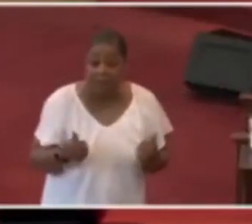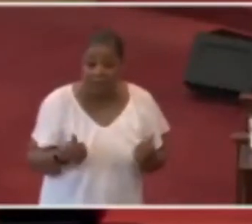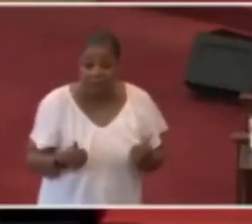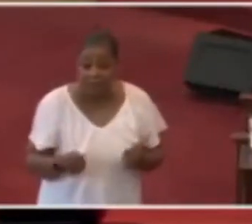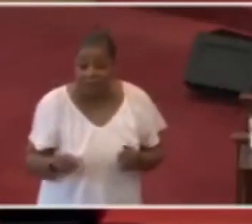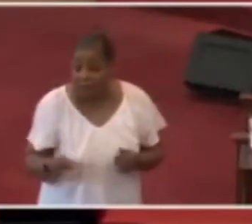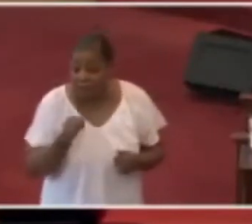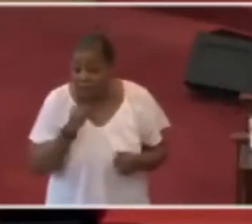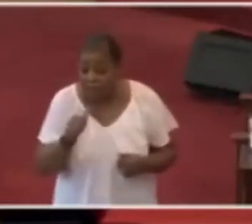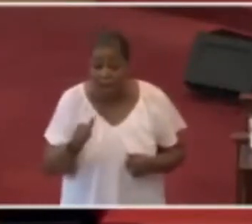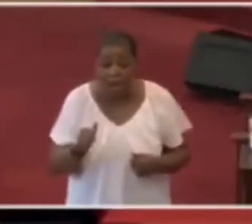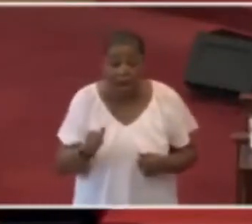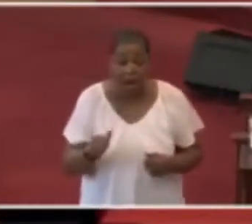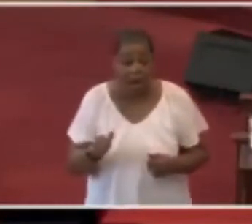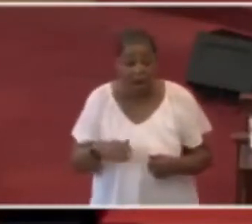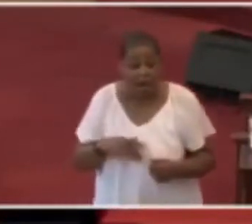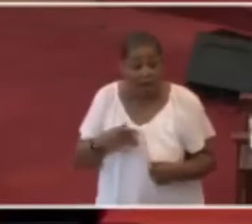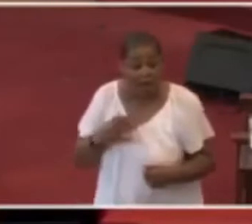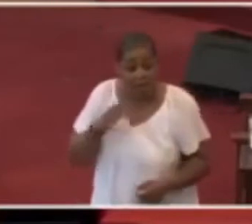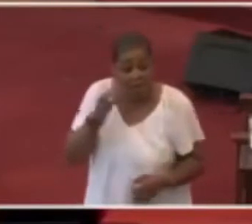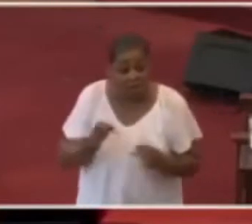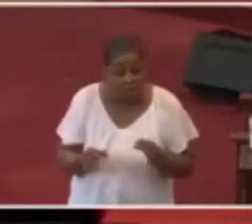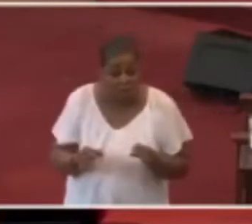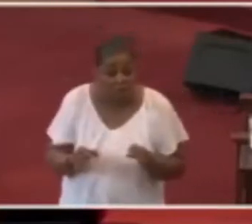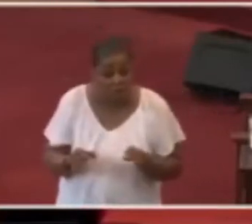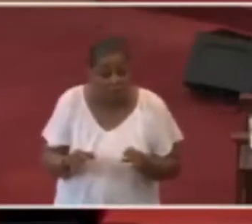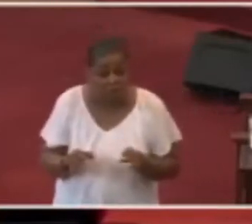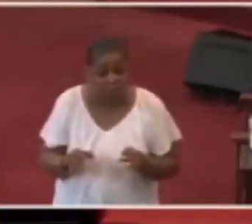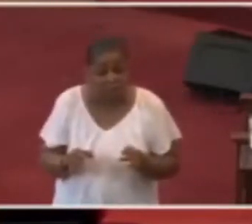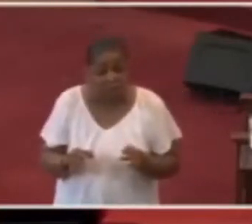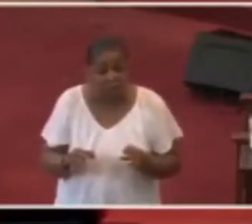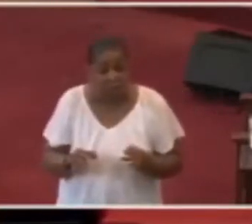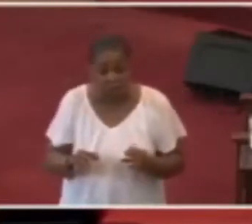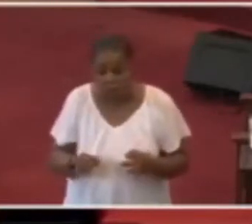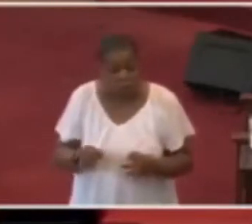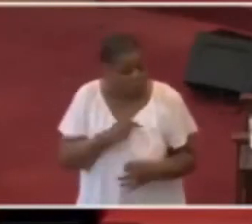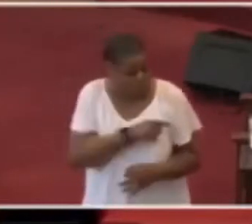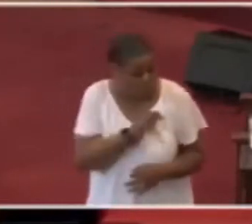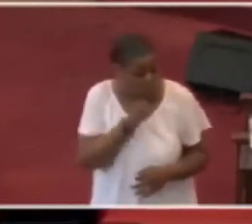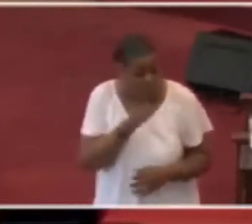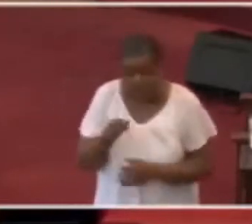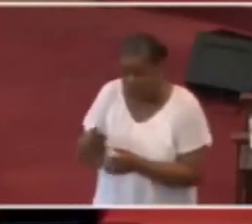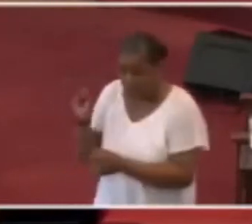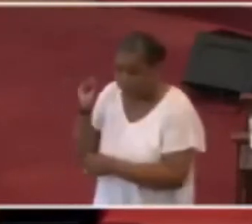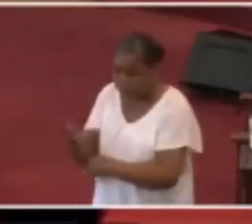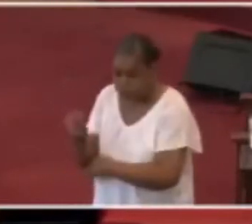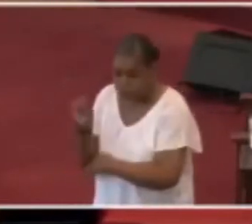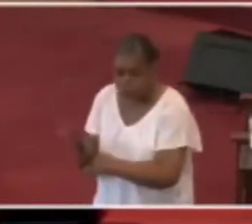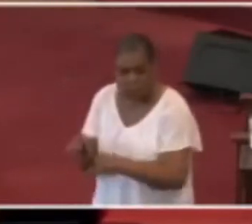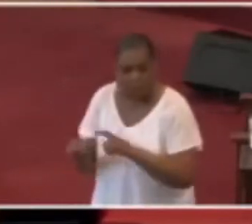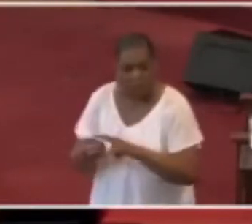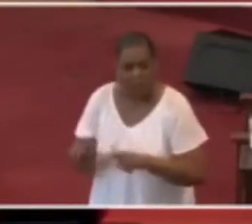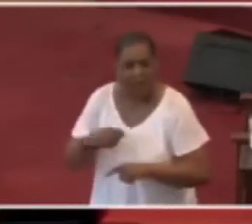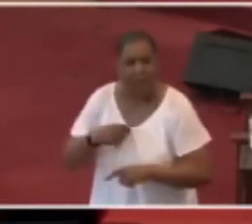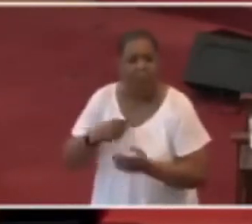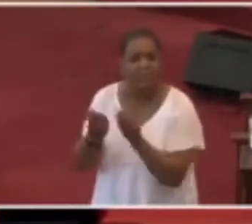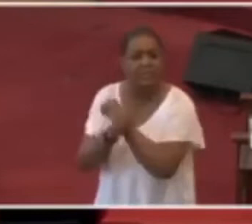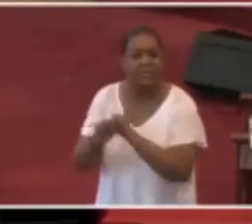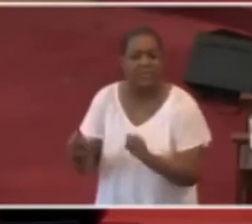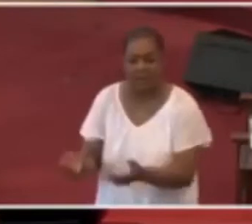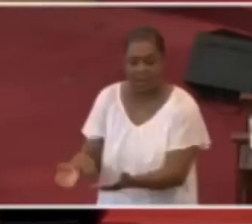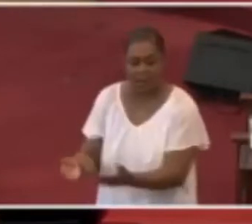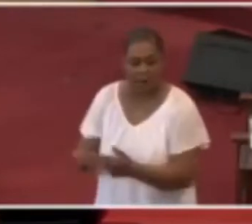She won't be condemned. She's going to be commissioned. She won't be stoned. She's going to be saved.